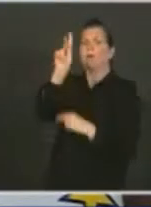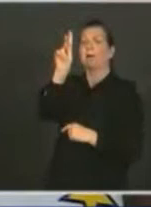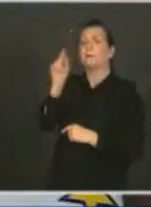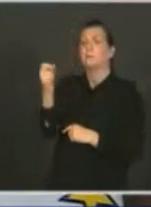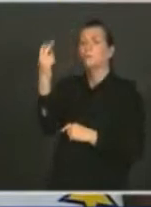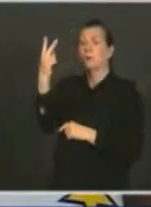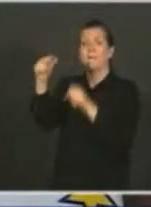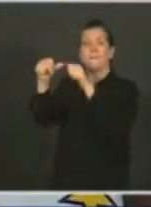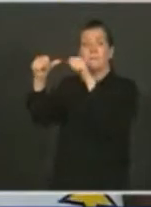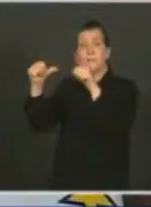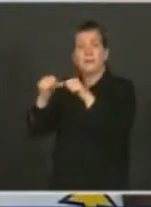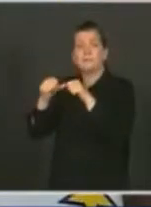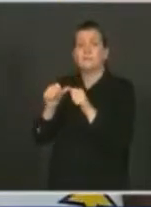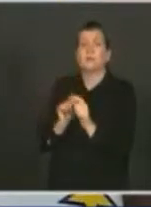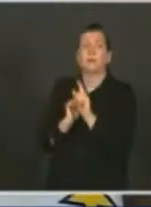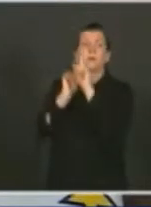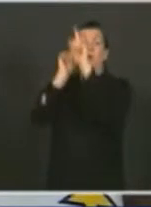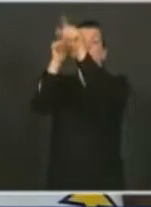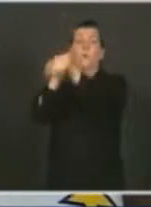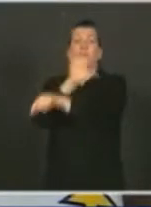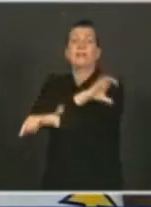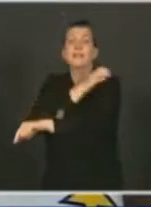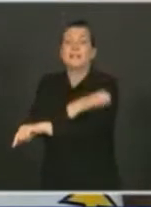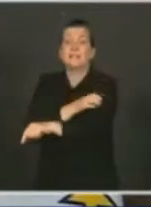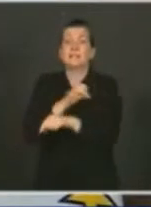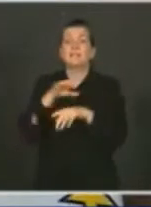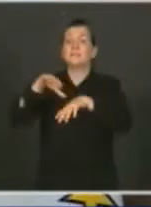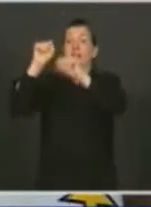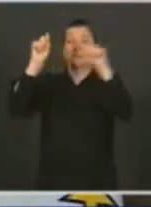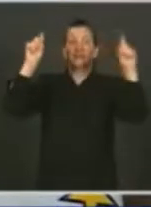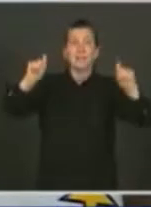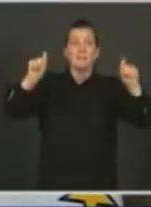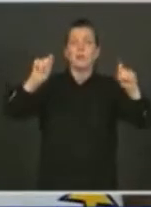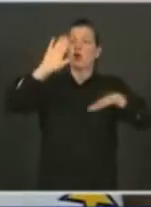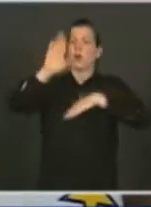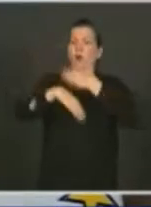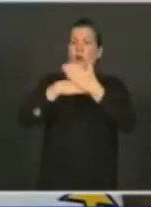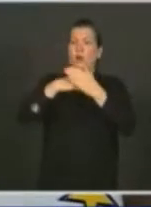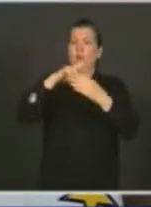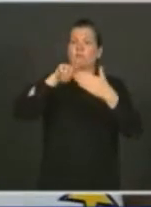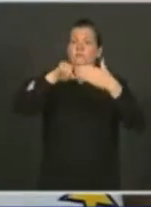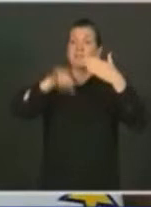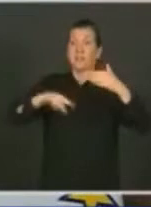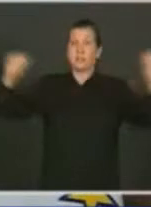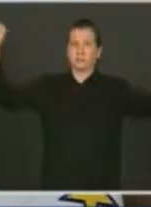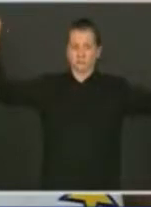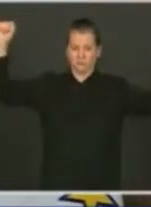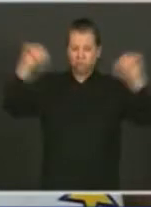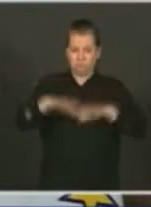everybody can access their test result by going to